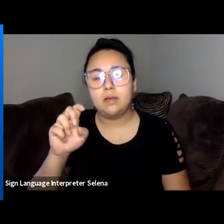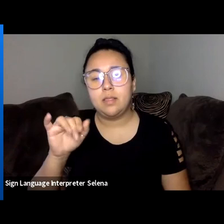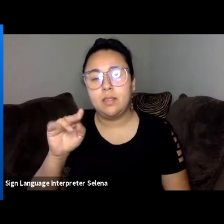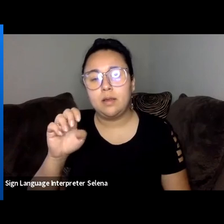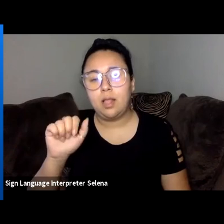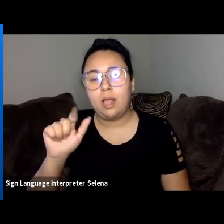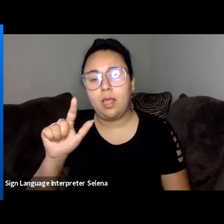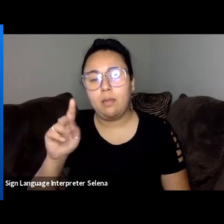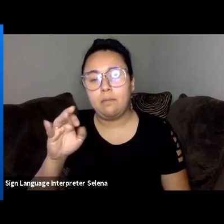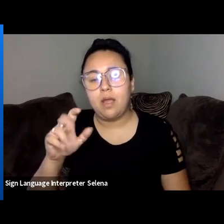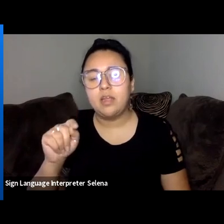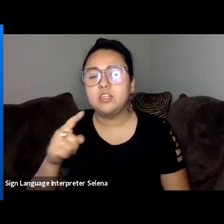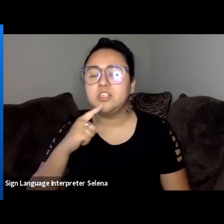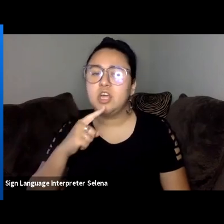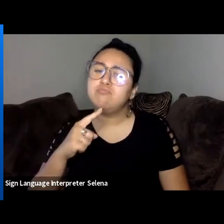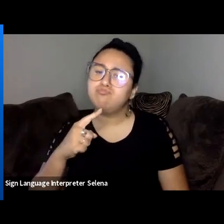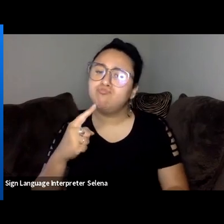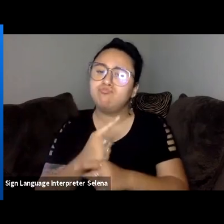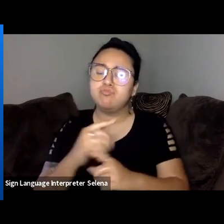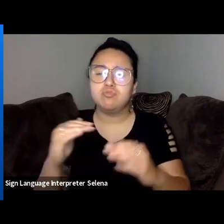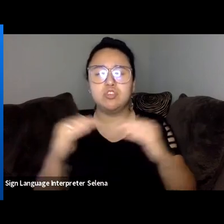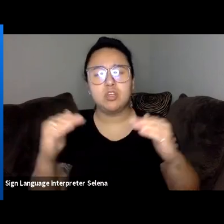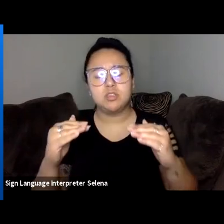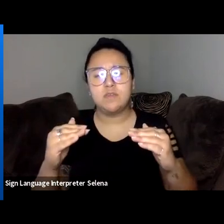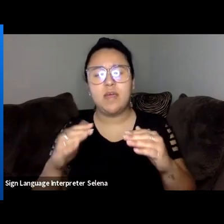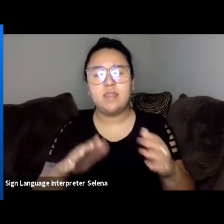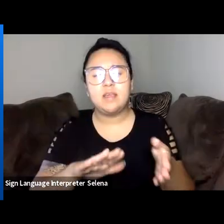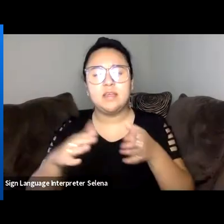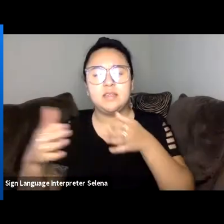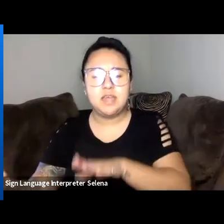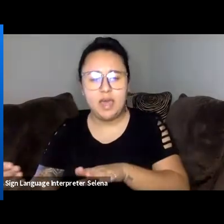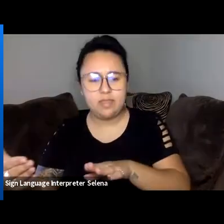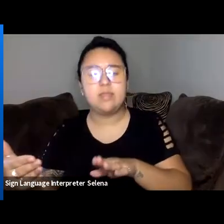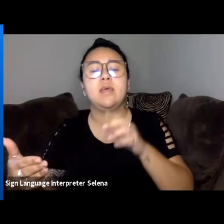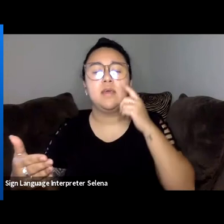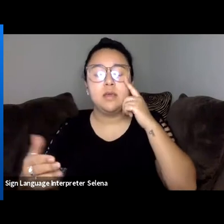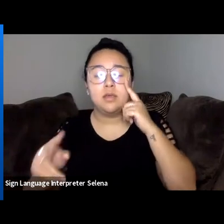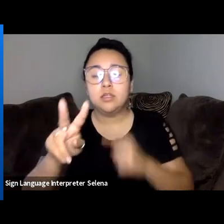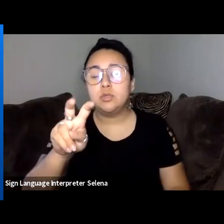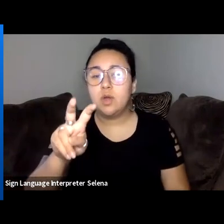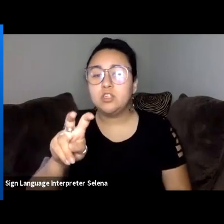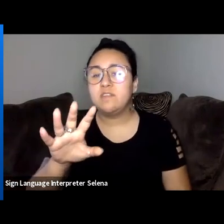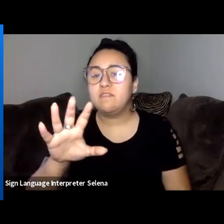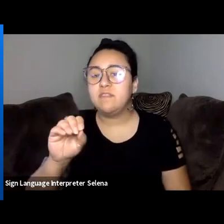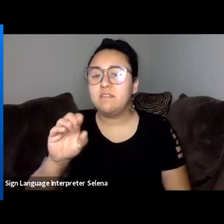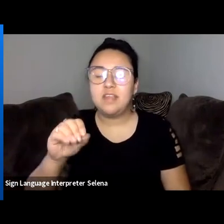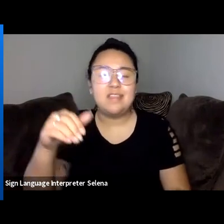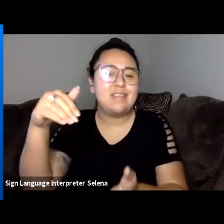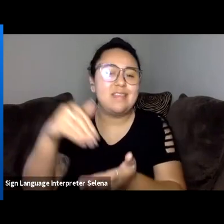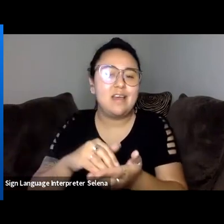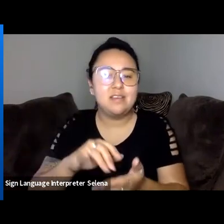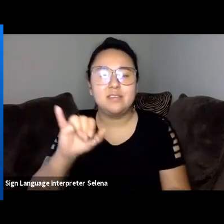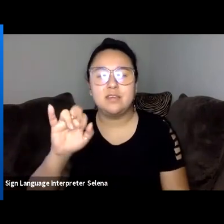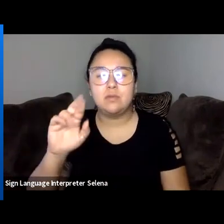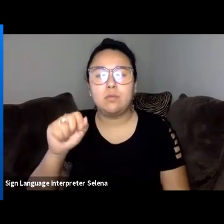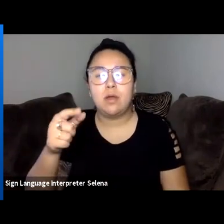US sanctions, saying that she thought the price was worth it, the price being 250,000 Iraqi children's lives. And